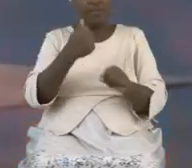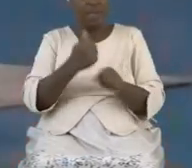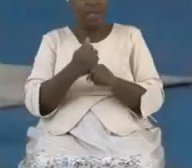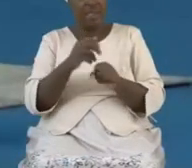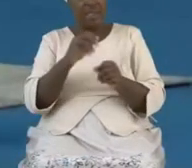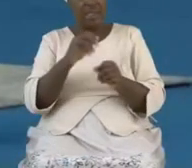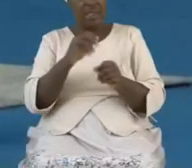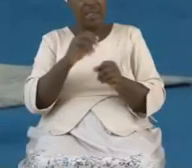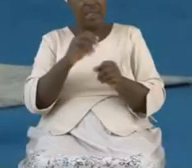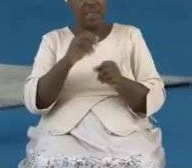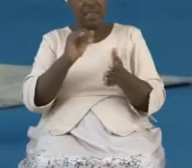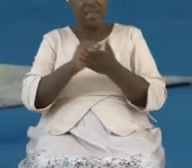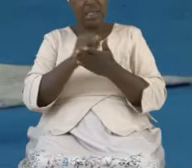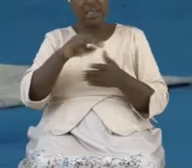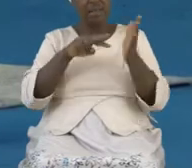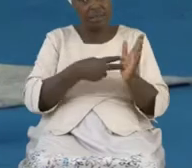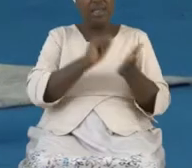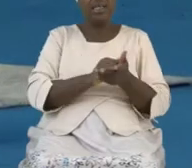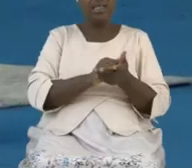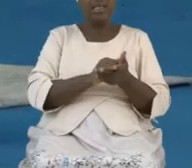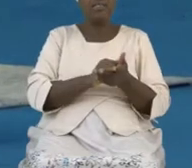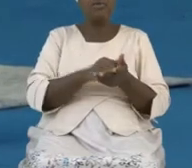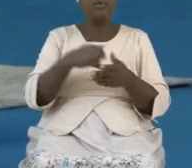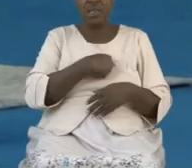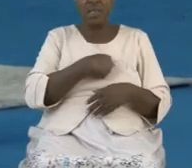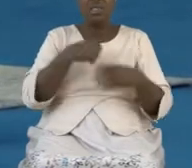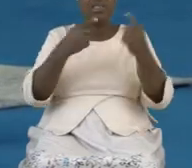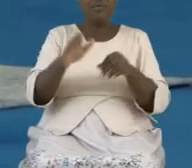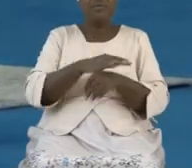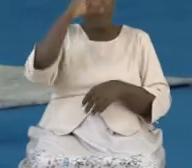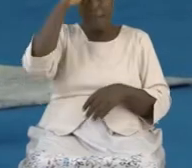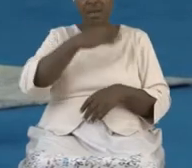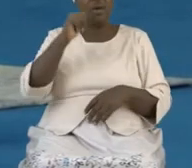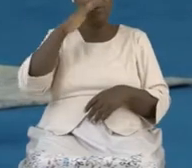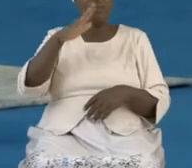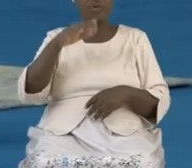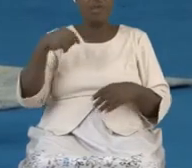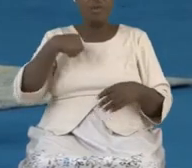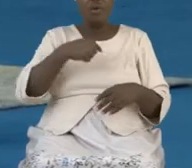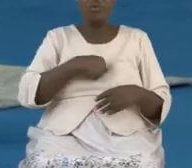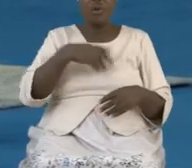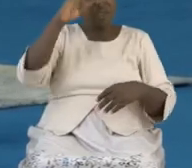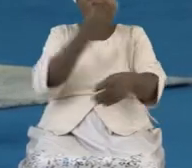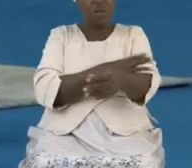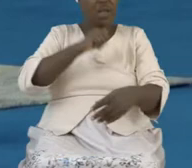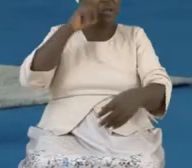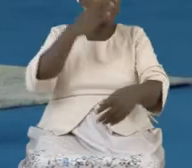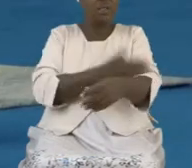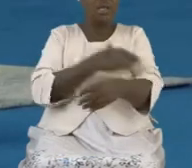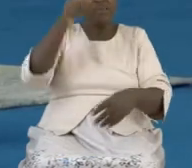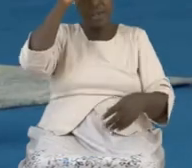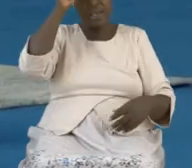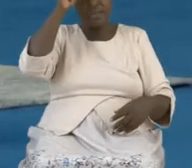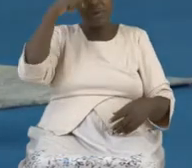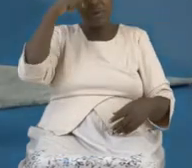we, sinful men and women, we, the sons and daughters of Adam, we, the